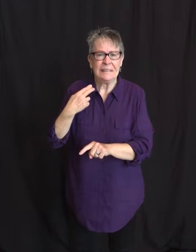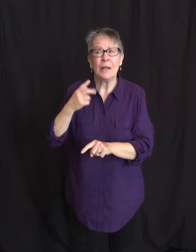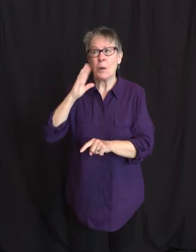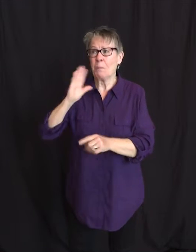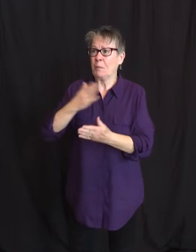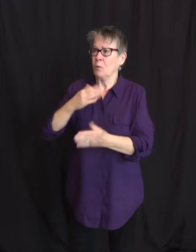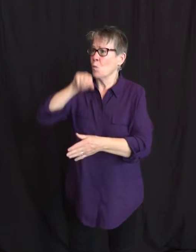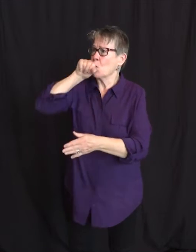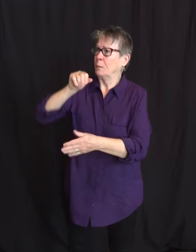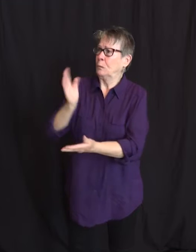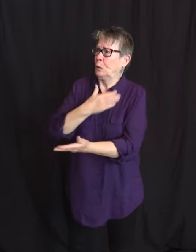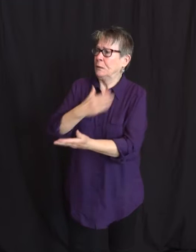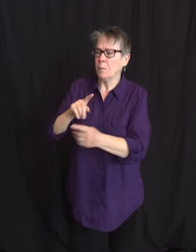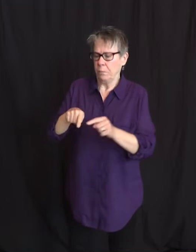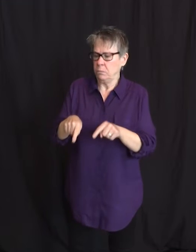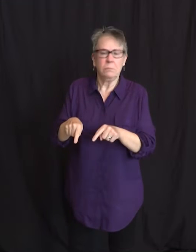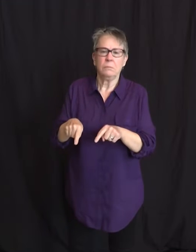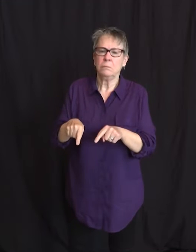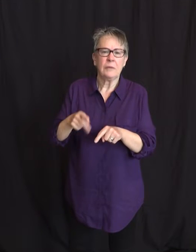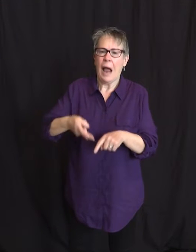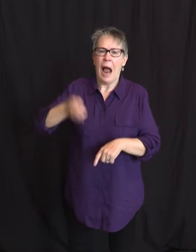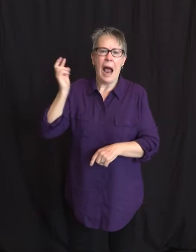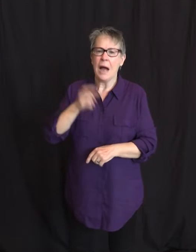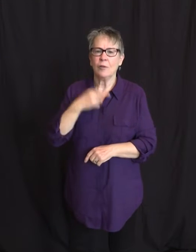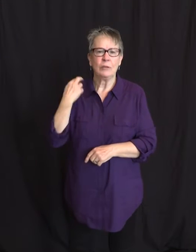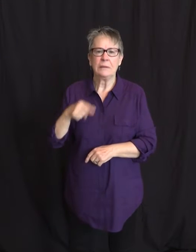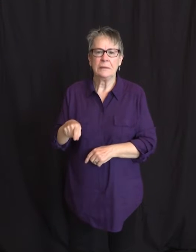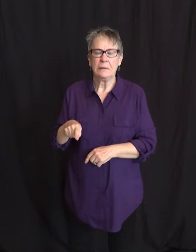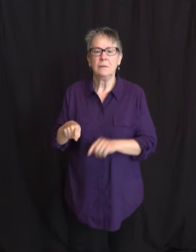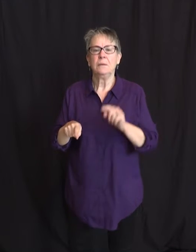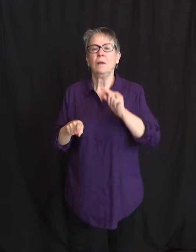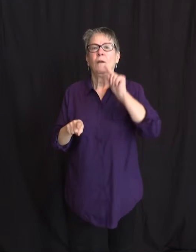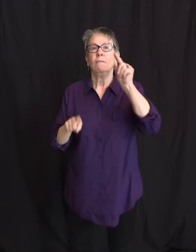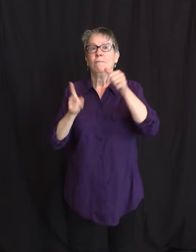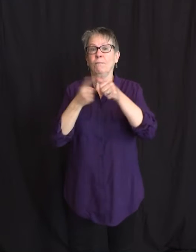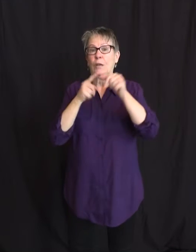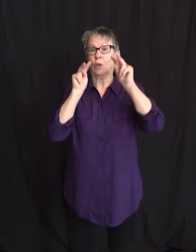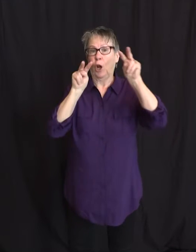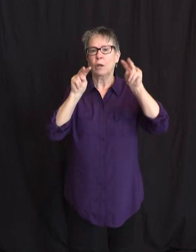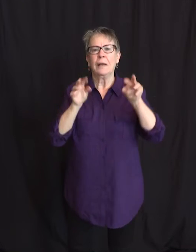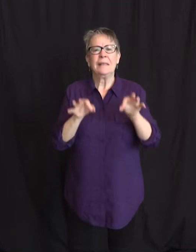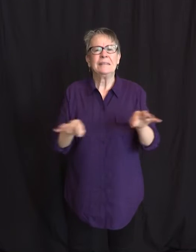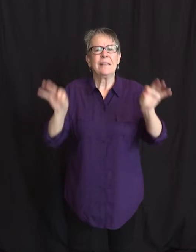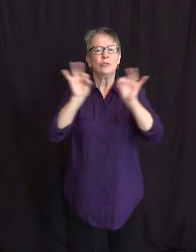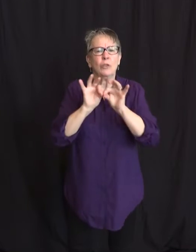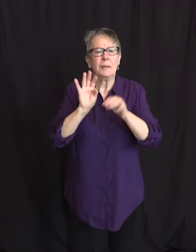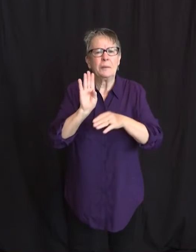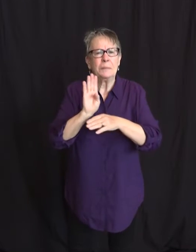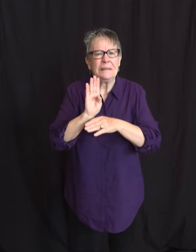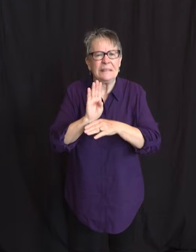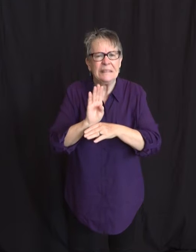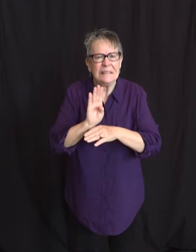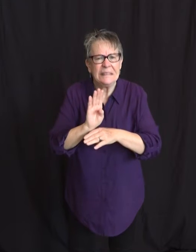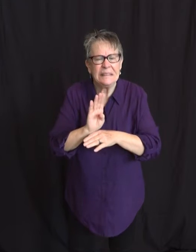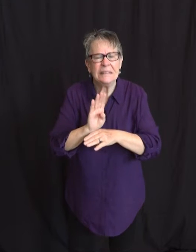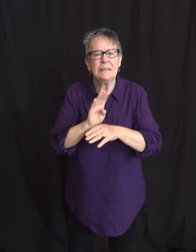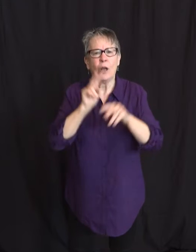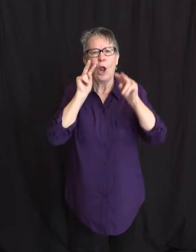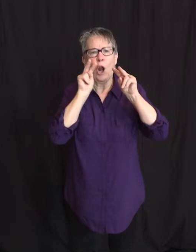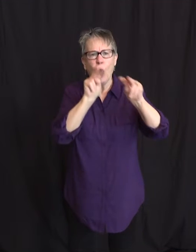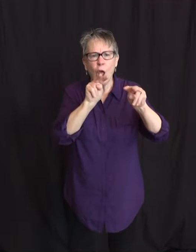is the essential stuff coming back online, food chain, other essential elements where we can